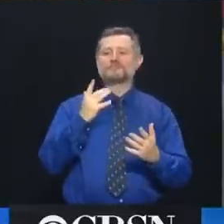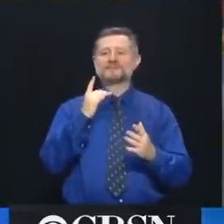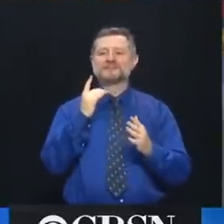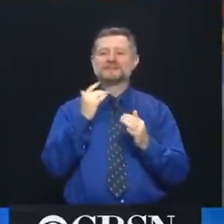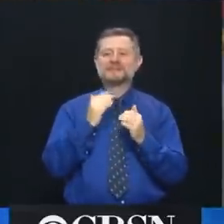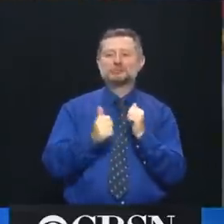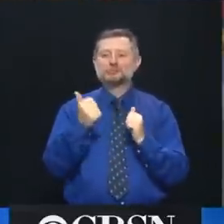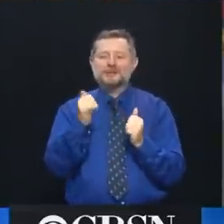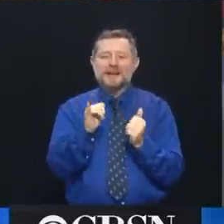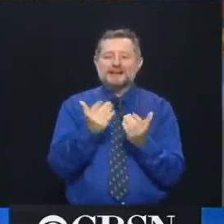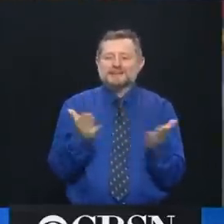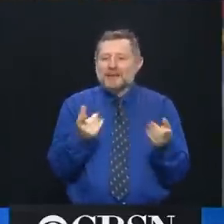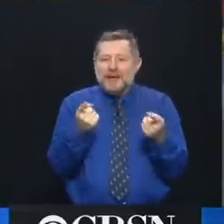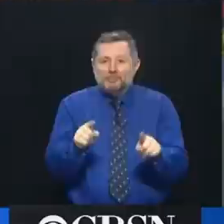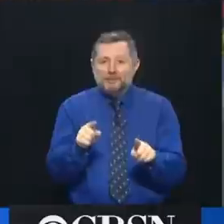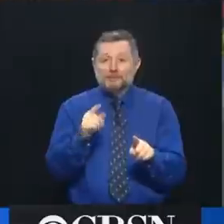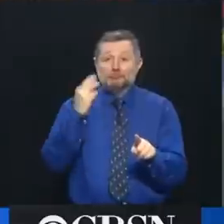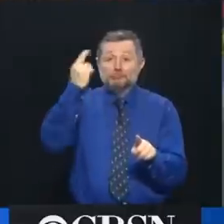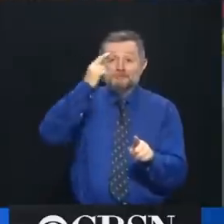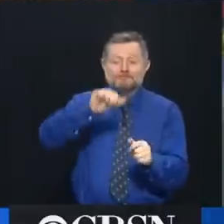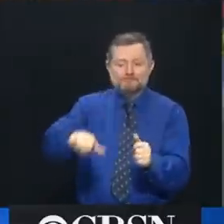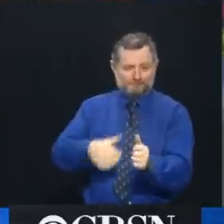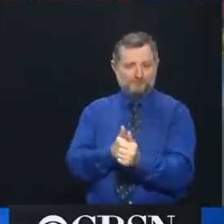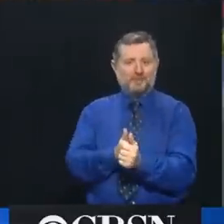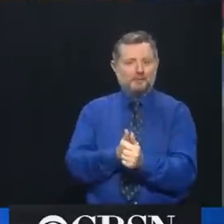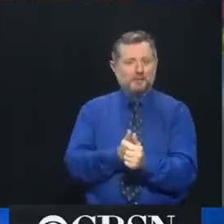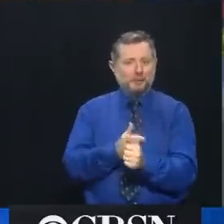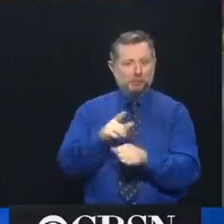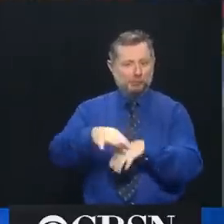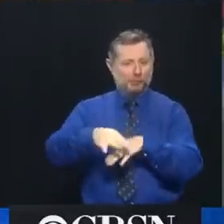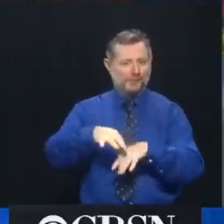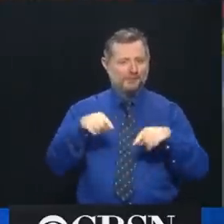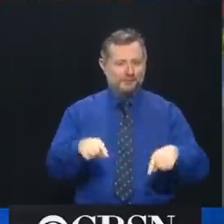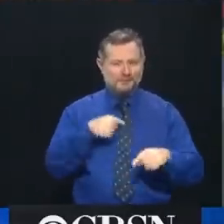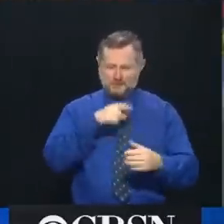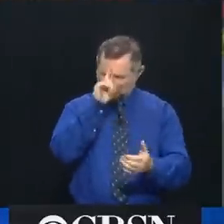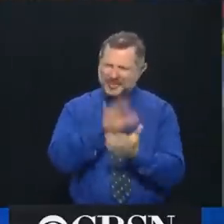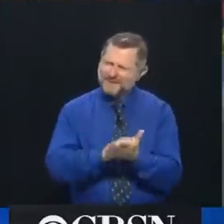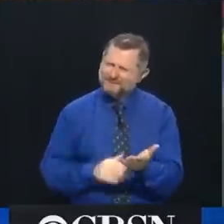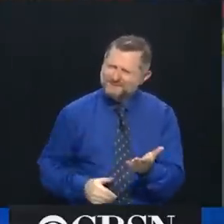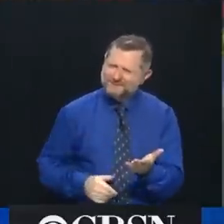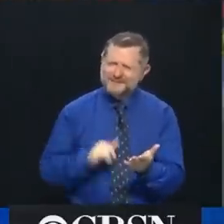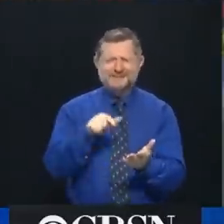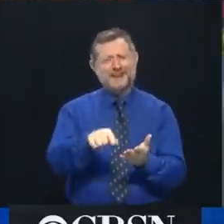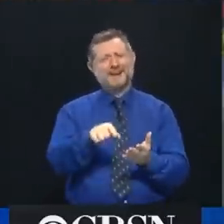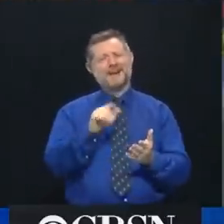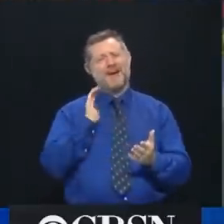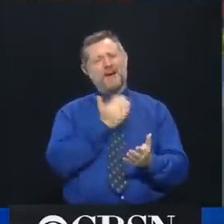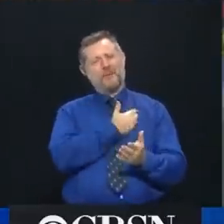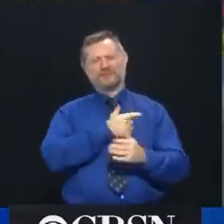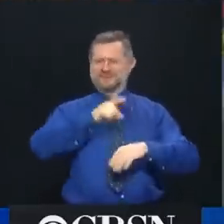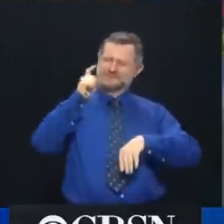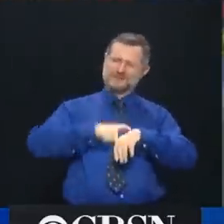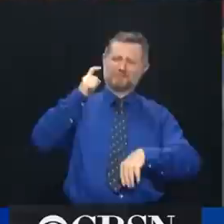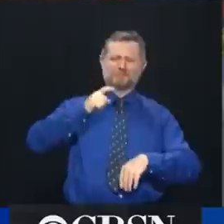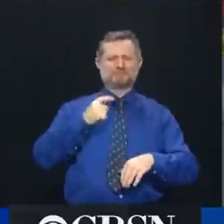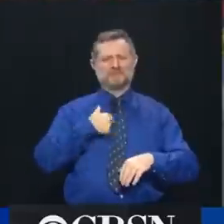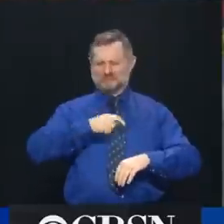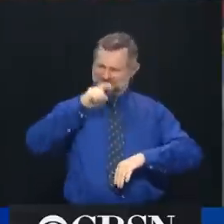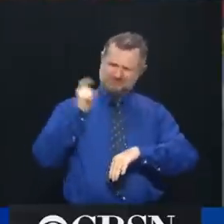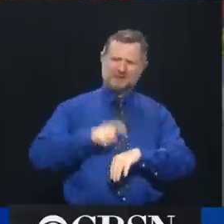that i believe that with every fiber my body that this is our time our time to escape the